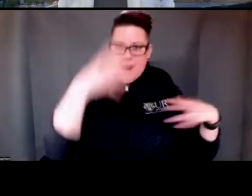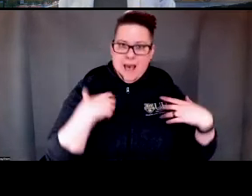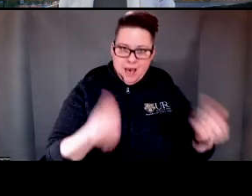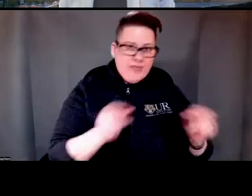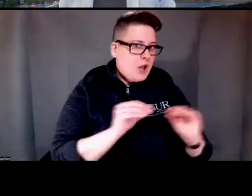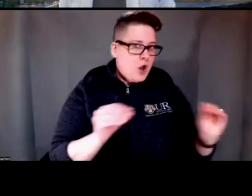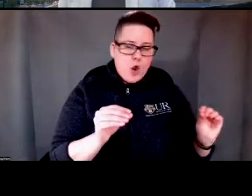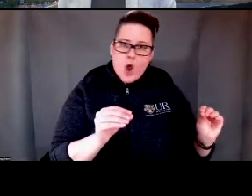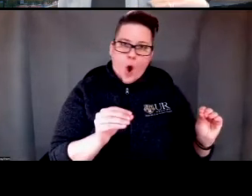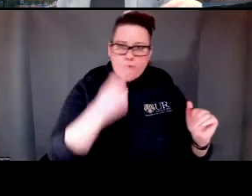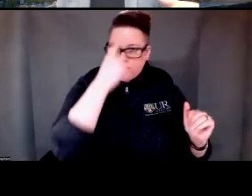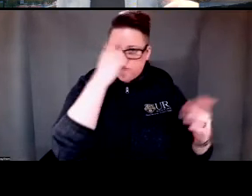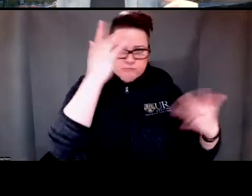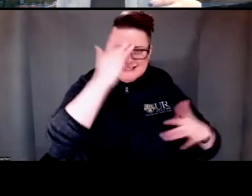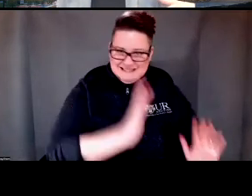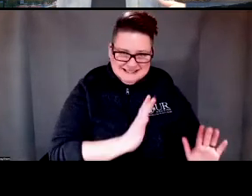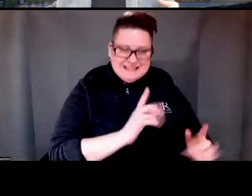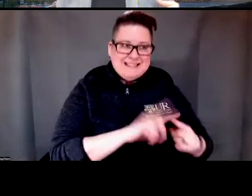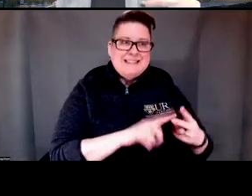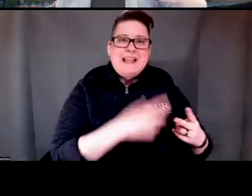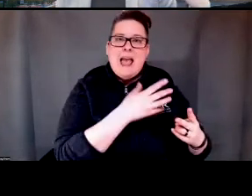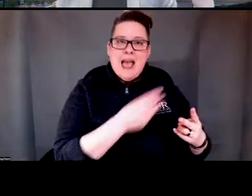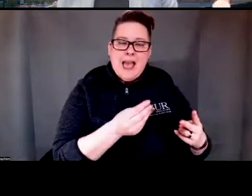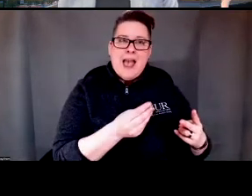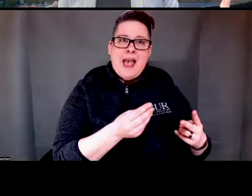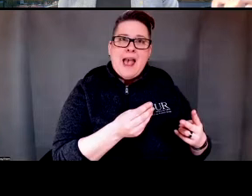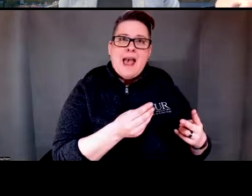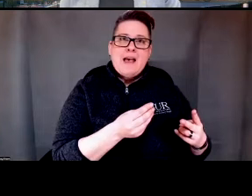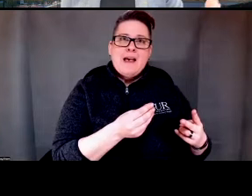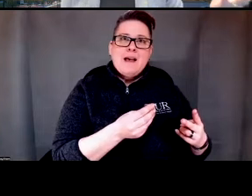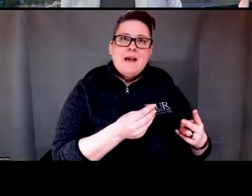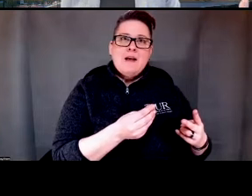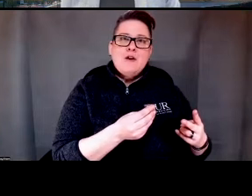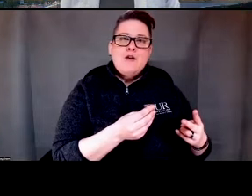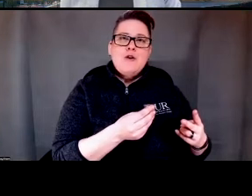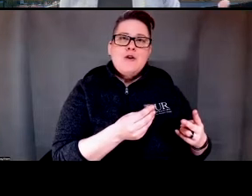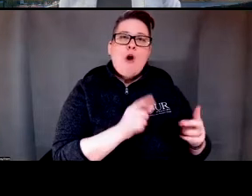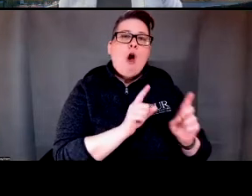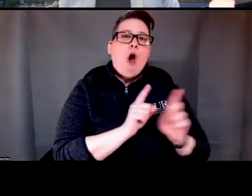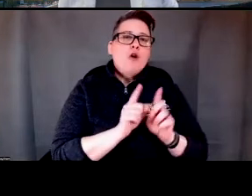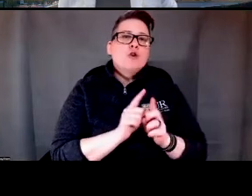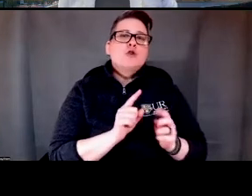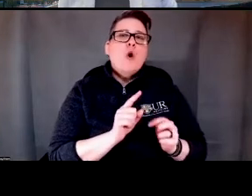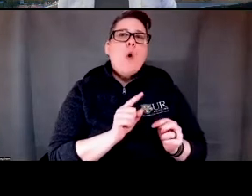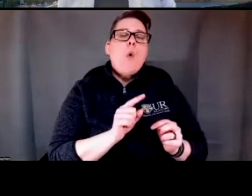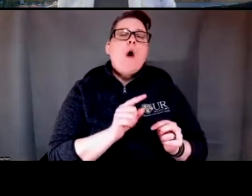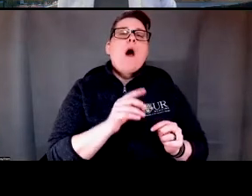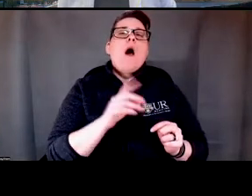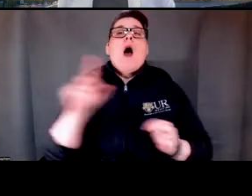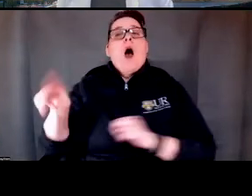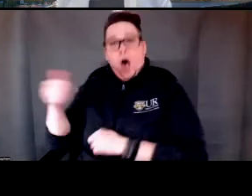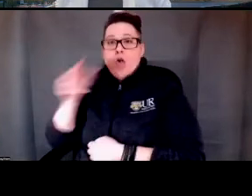any psychopathology, as well as offspring of parents who have psychopathology that's not bipolar